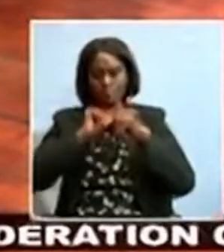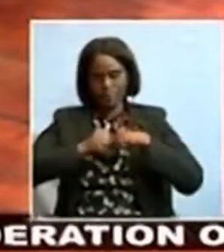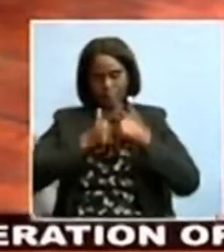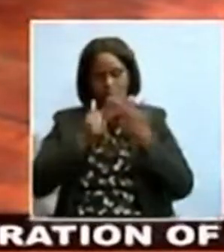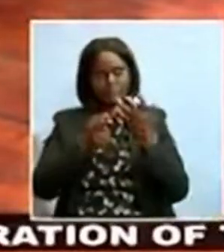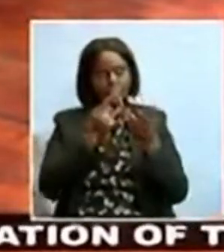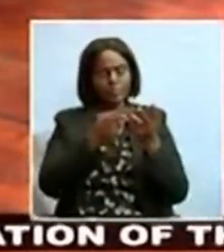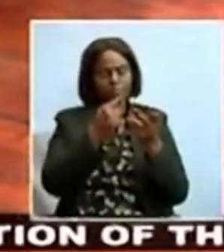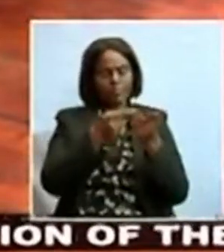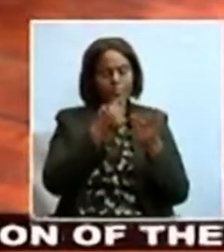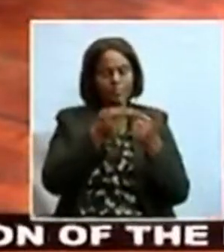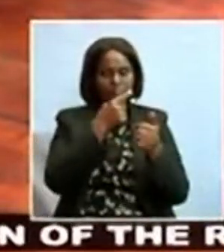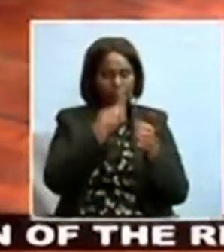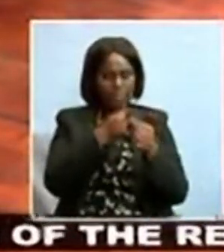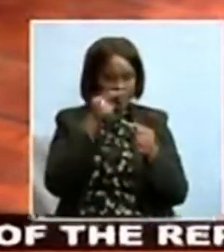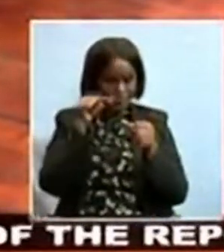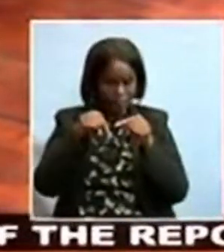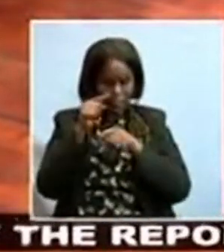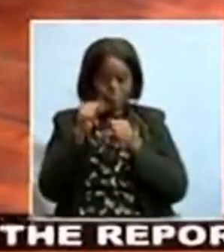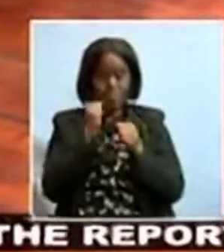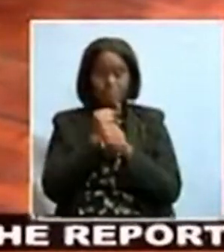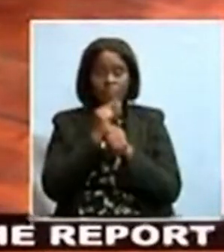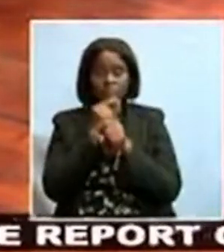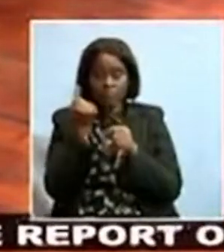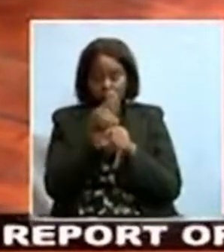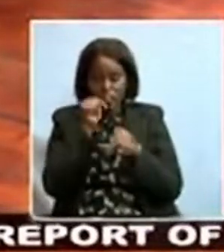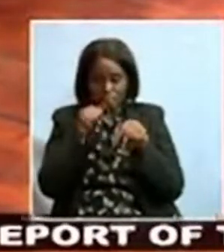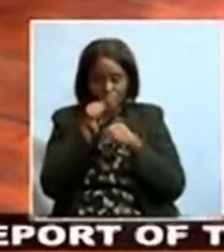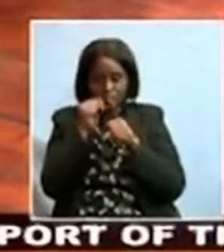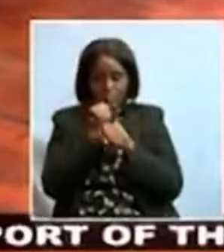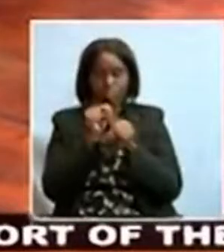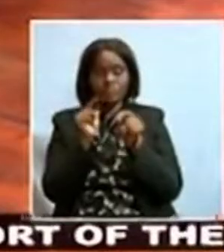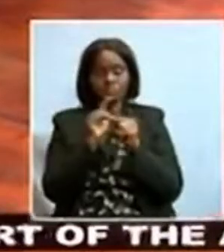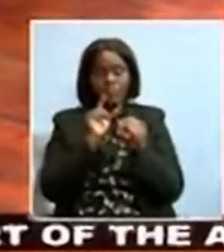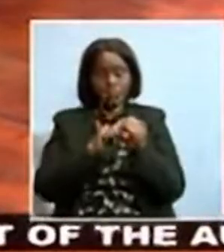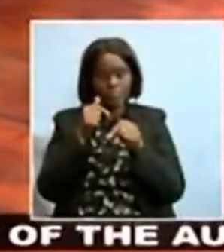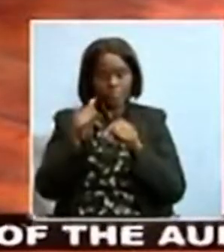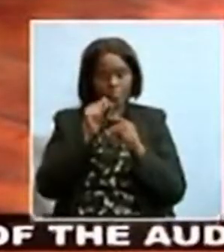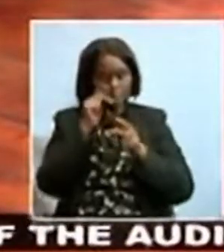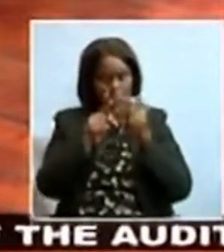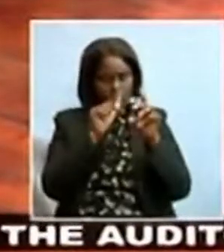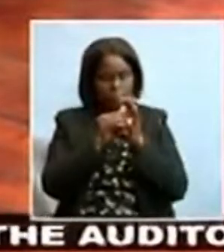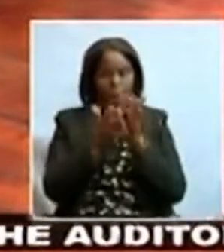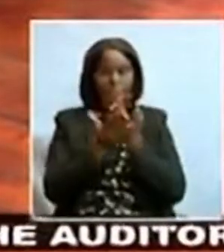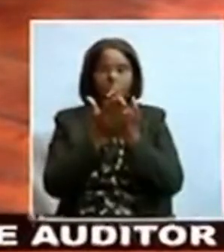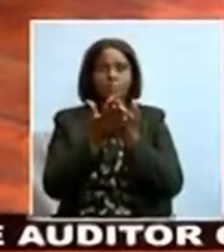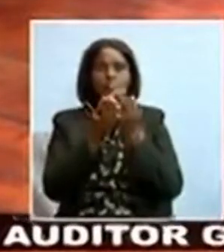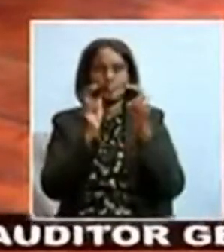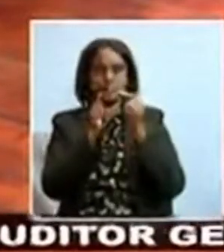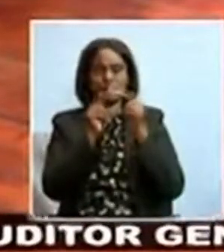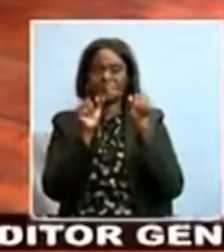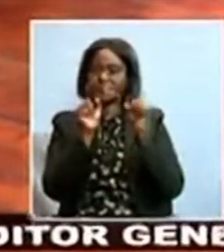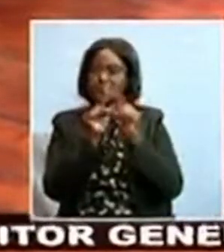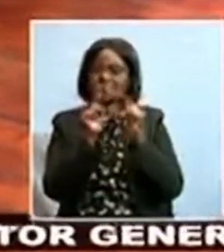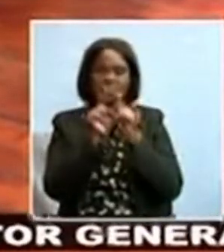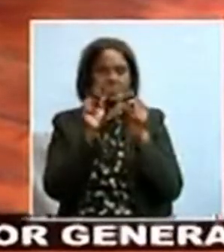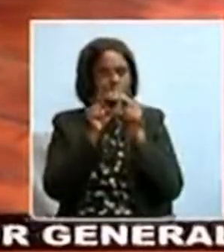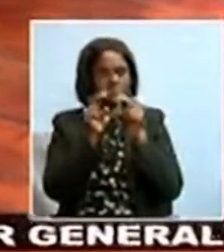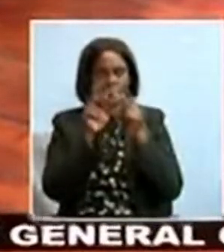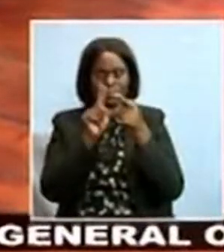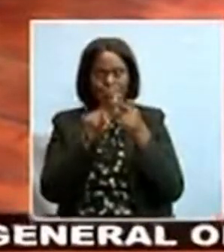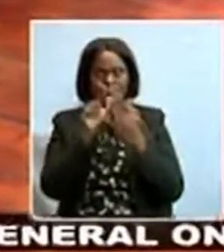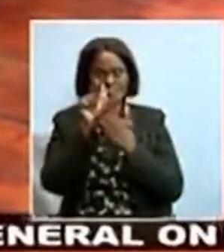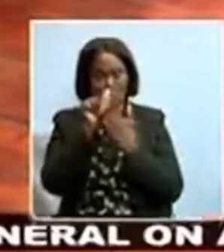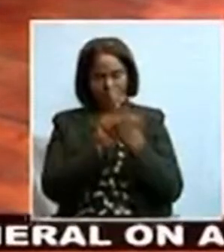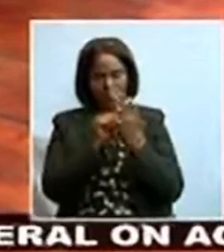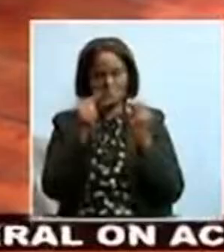of those just this year, and we are in the process of now submitting the contracts, the same contracts, to our legal